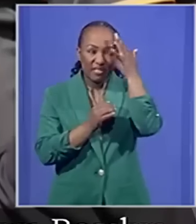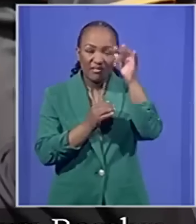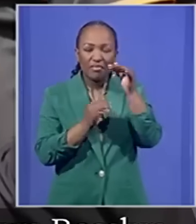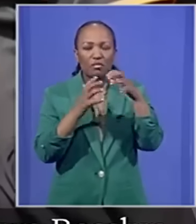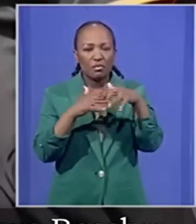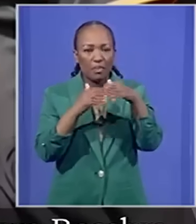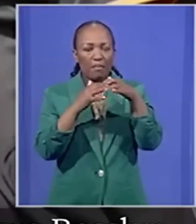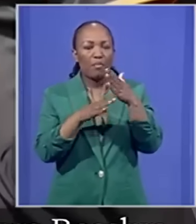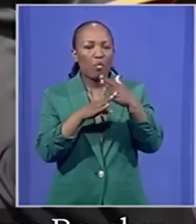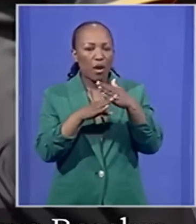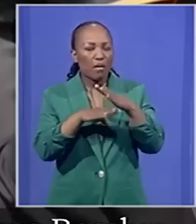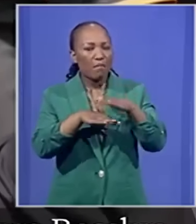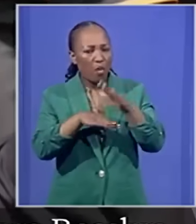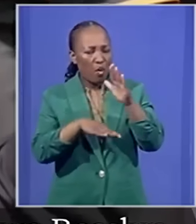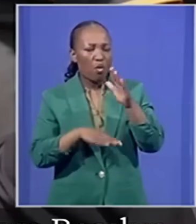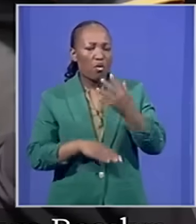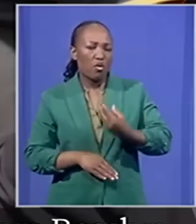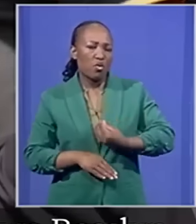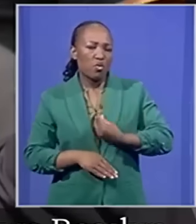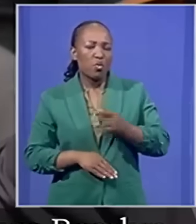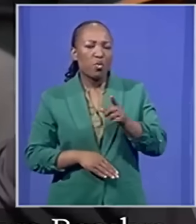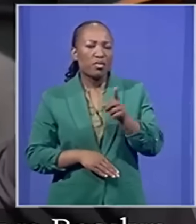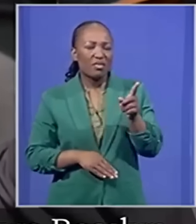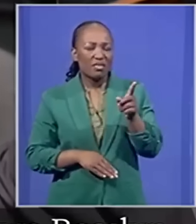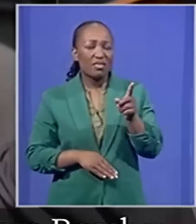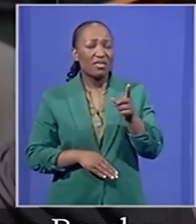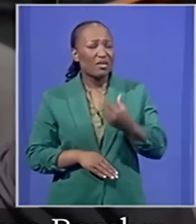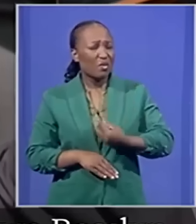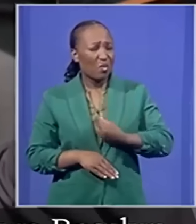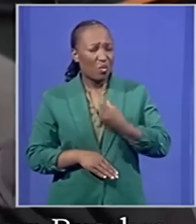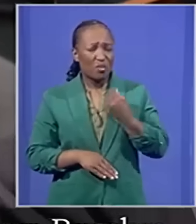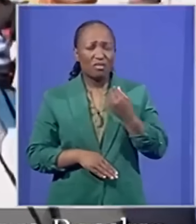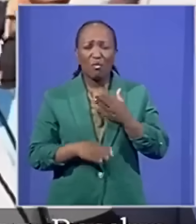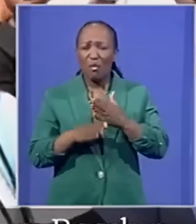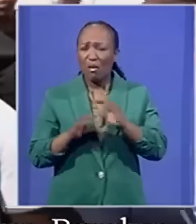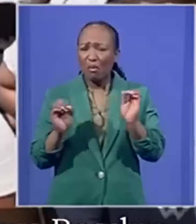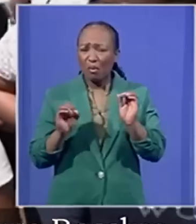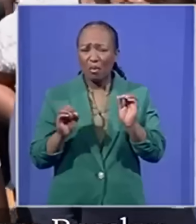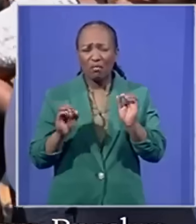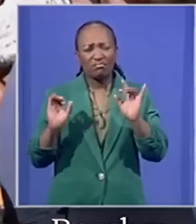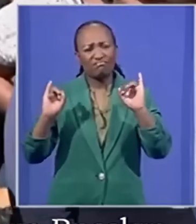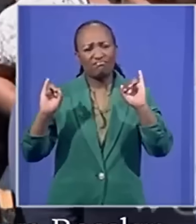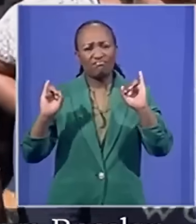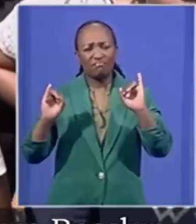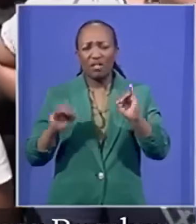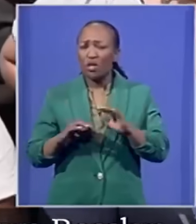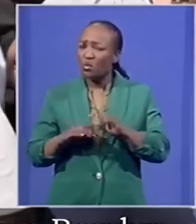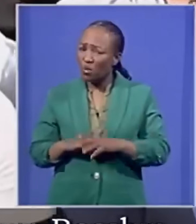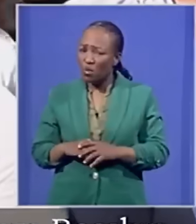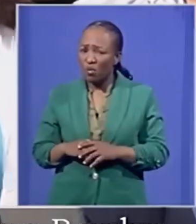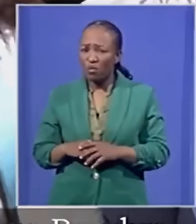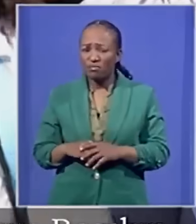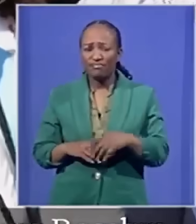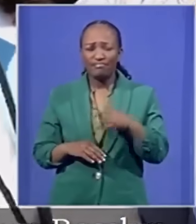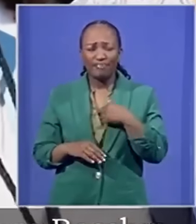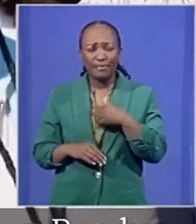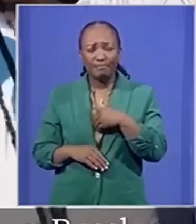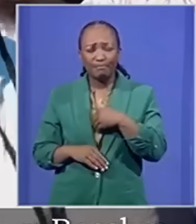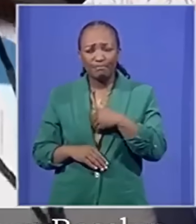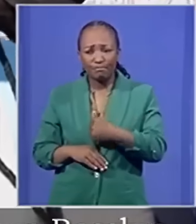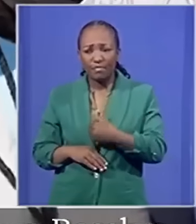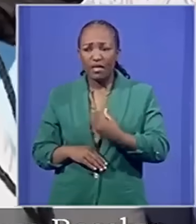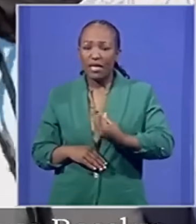for youth because of youth unemployment rate yona is too much. Yo eswetse go botlhoko byanne as a young lady like nna